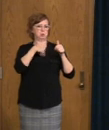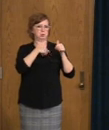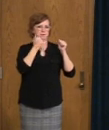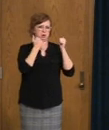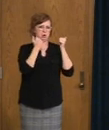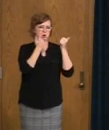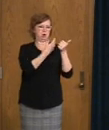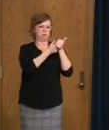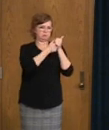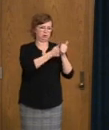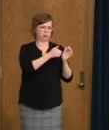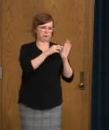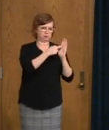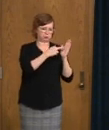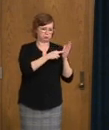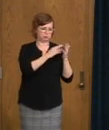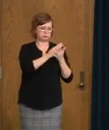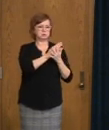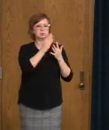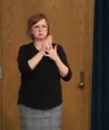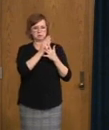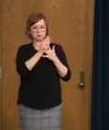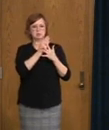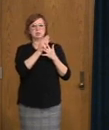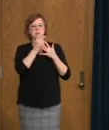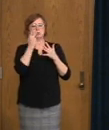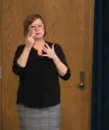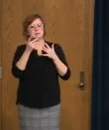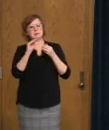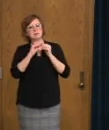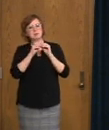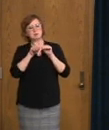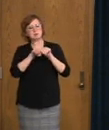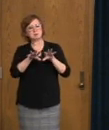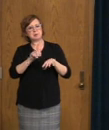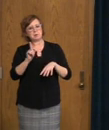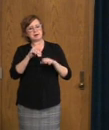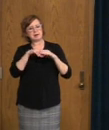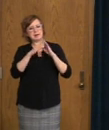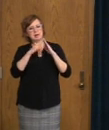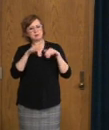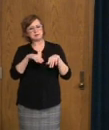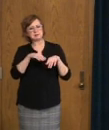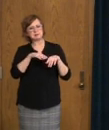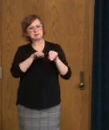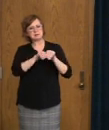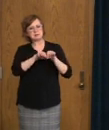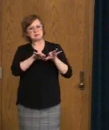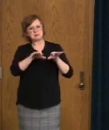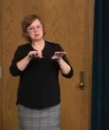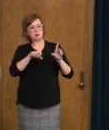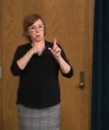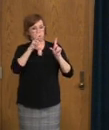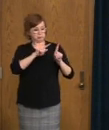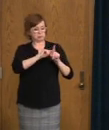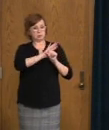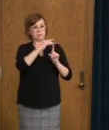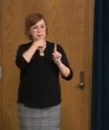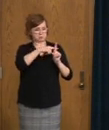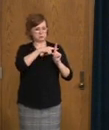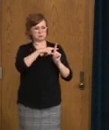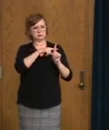example, what we see is ongoing transmission within households, so secondary cases within households. And, we all try very hard